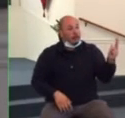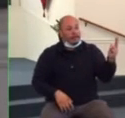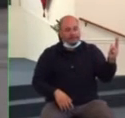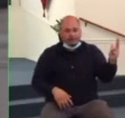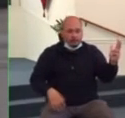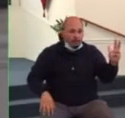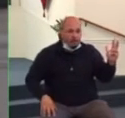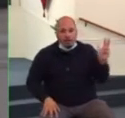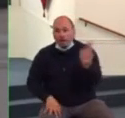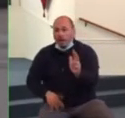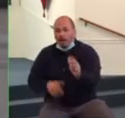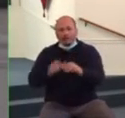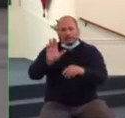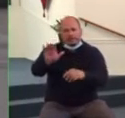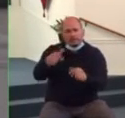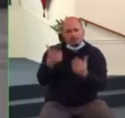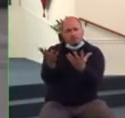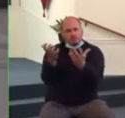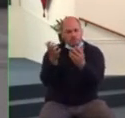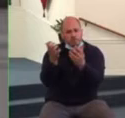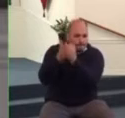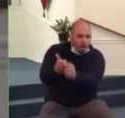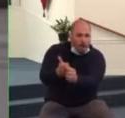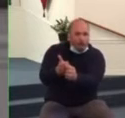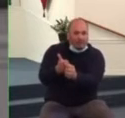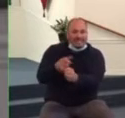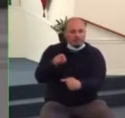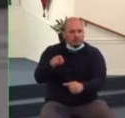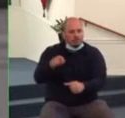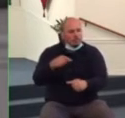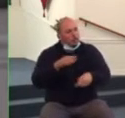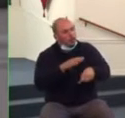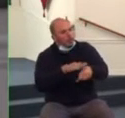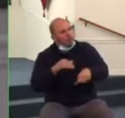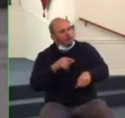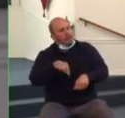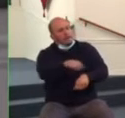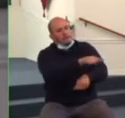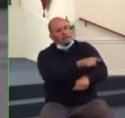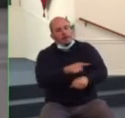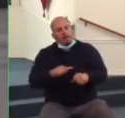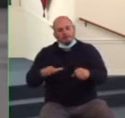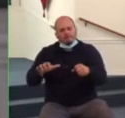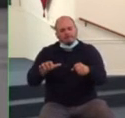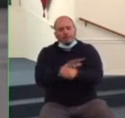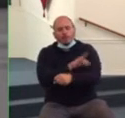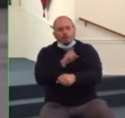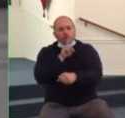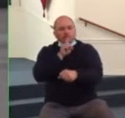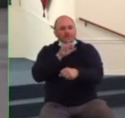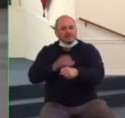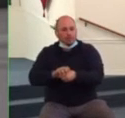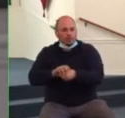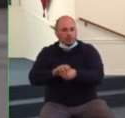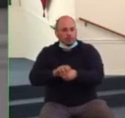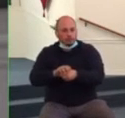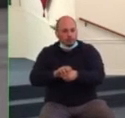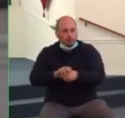us the comforts of life, as Jesus warns one man in verses 57 and